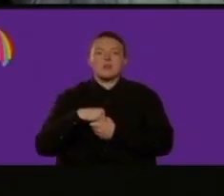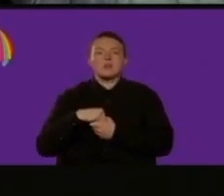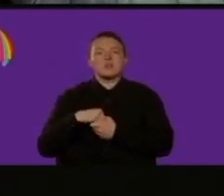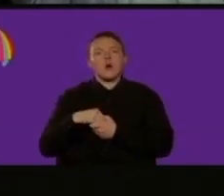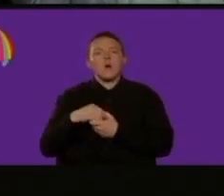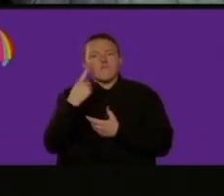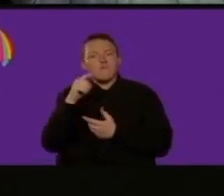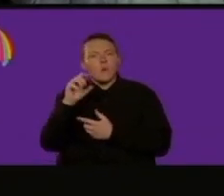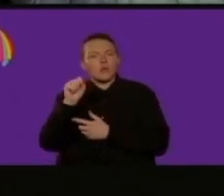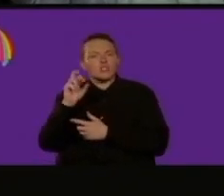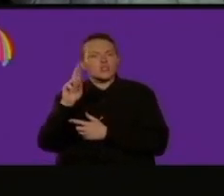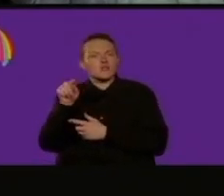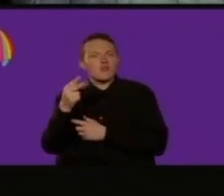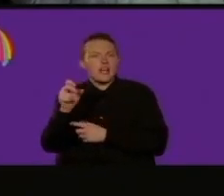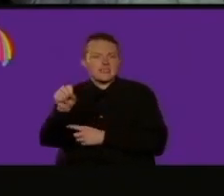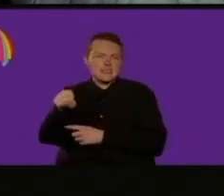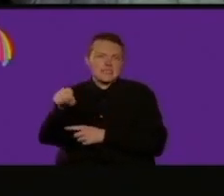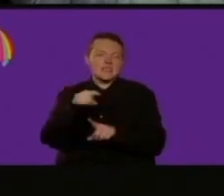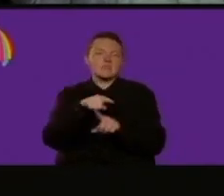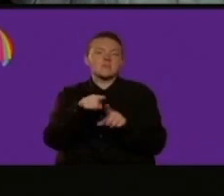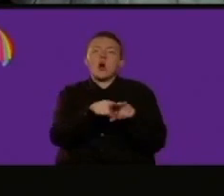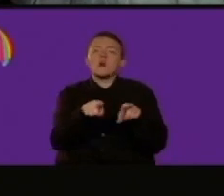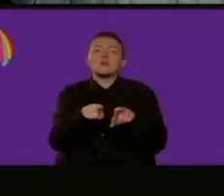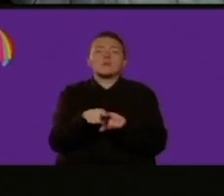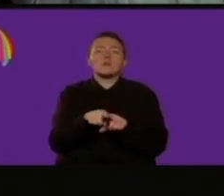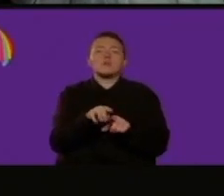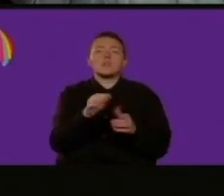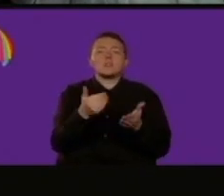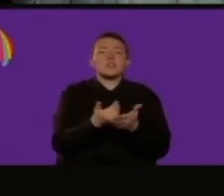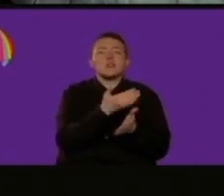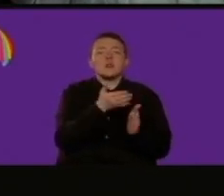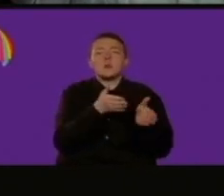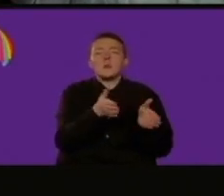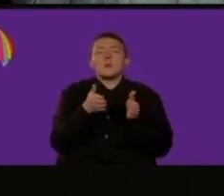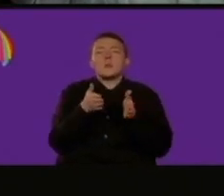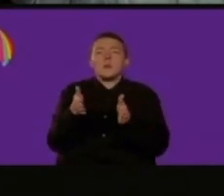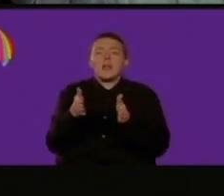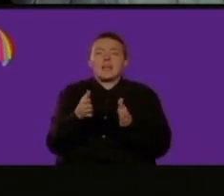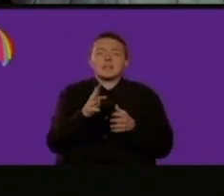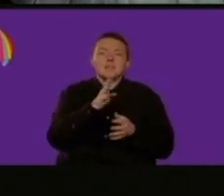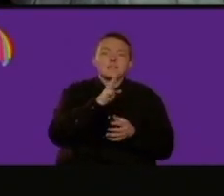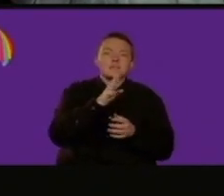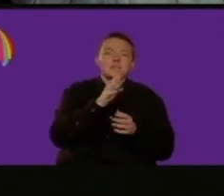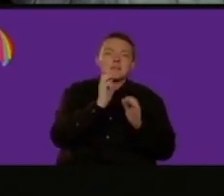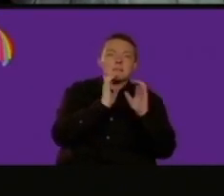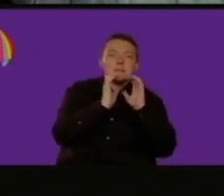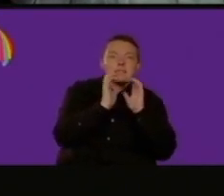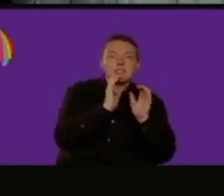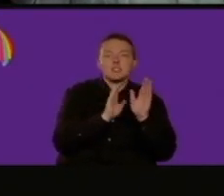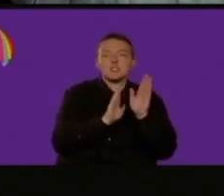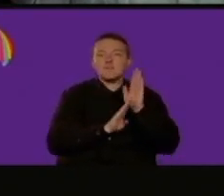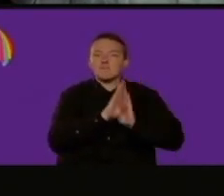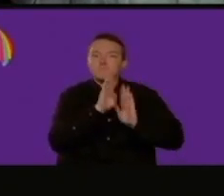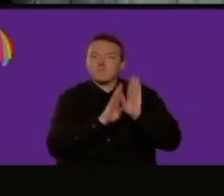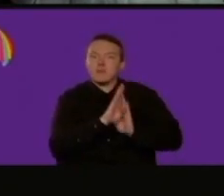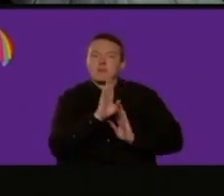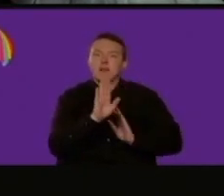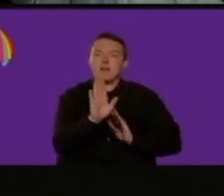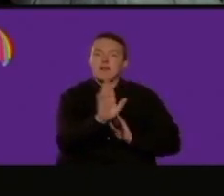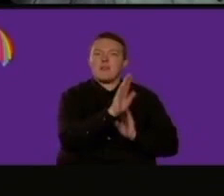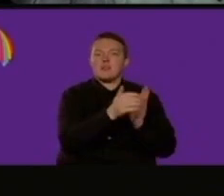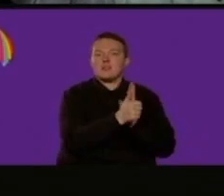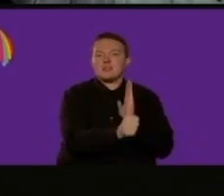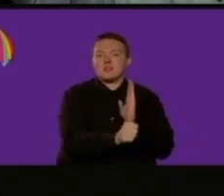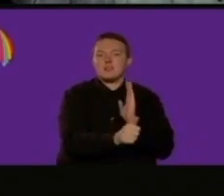I'm going to start with the first question for our panelists. Please tell us about a Scratch project that one of your participants